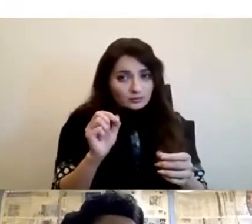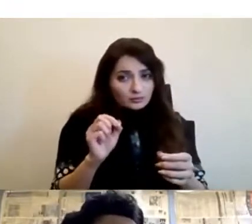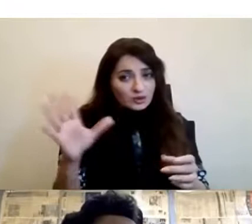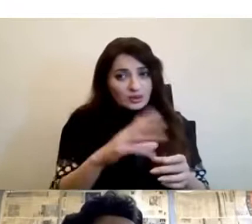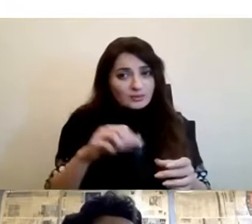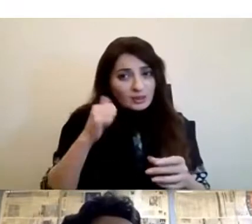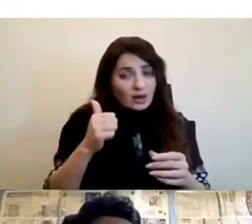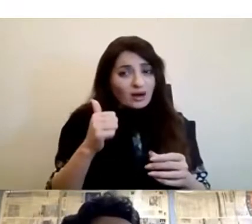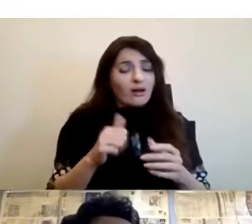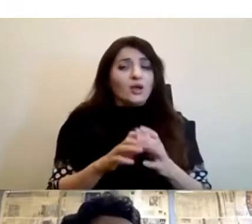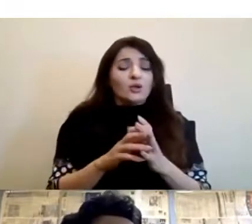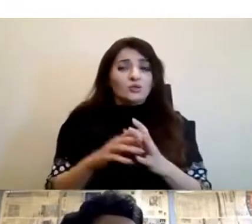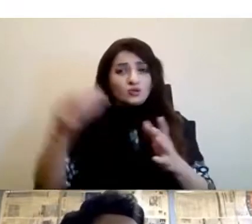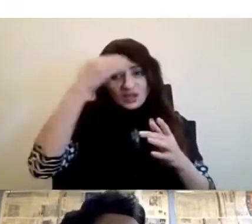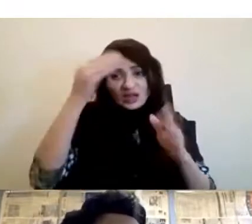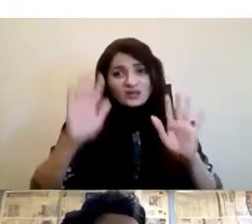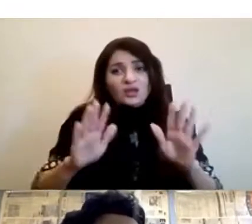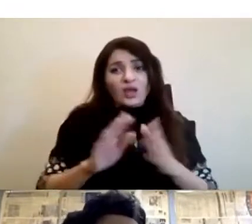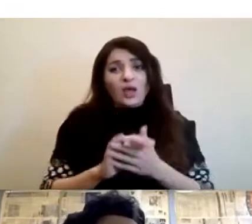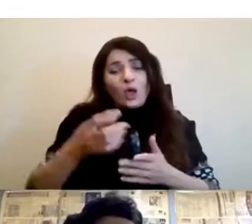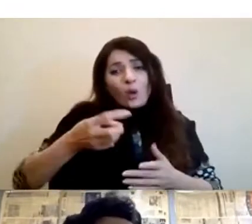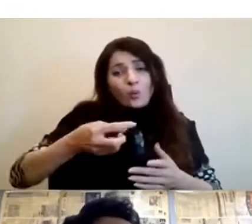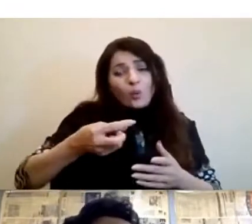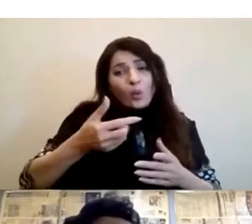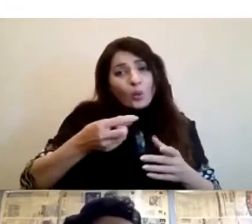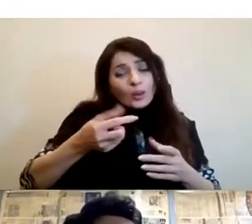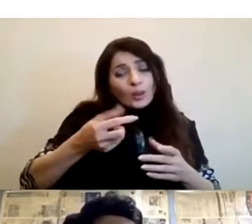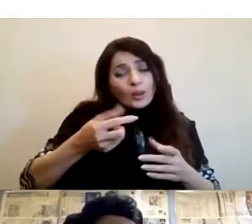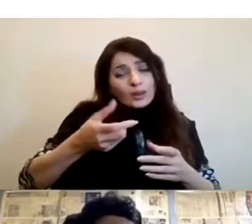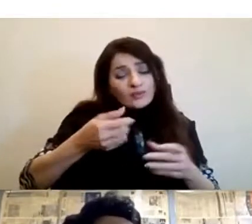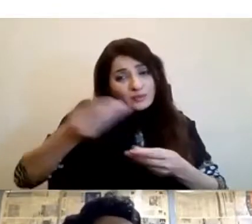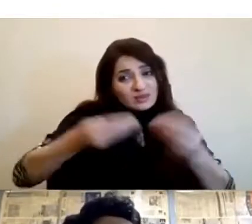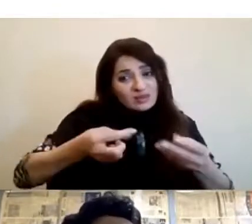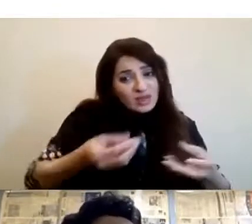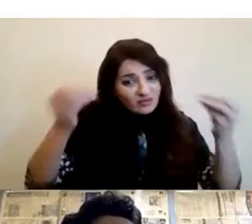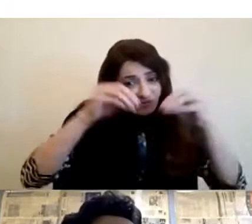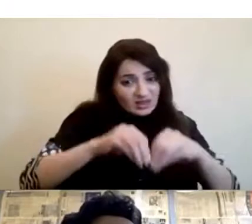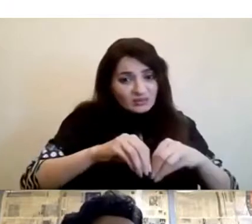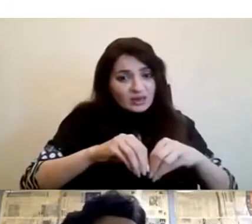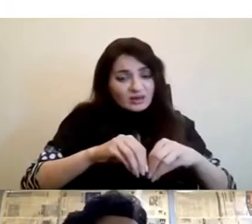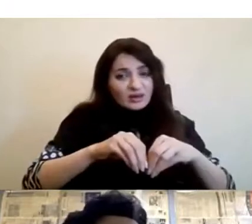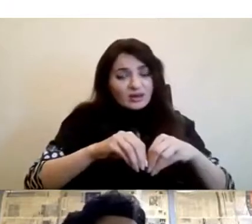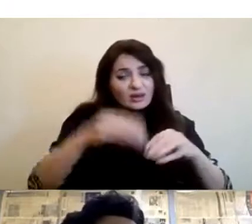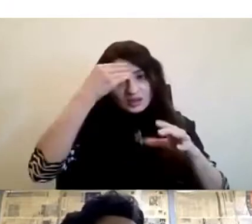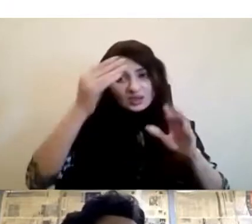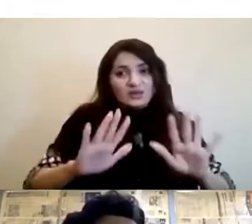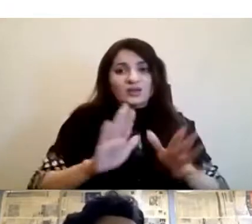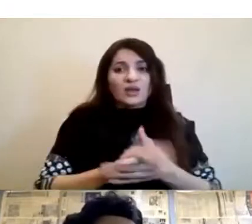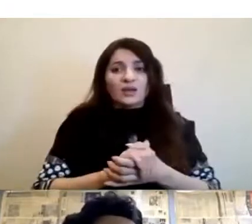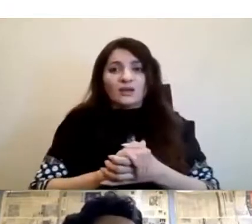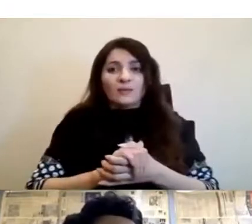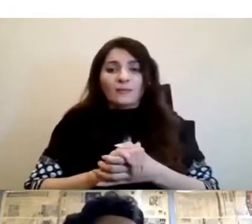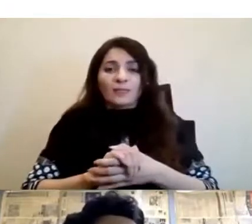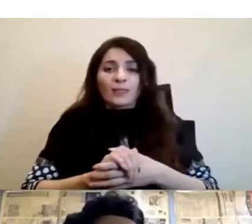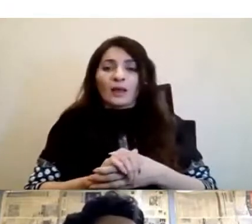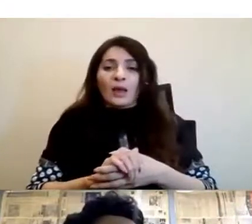investment side. That many of the time, people concerning the segment of persons with disability are